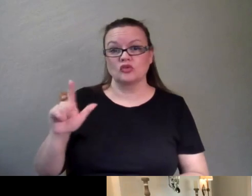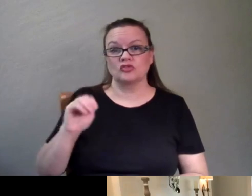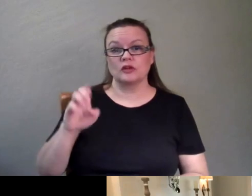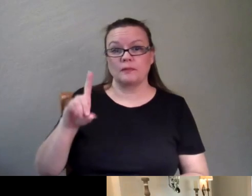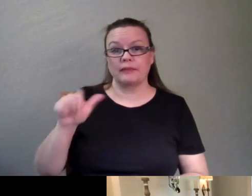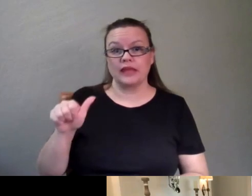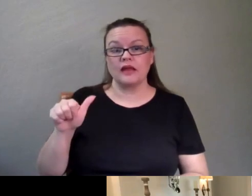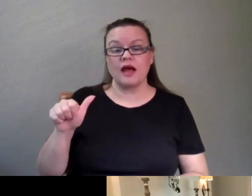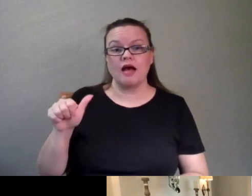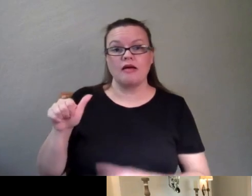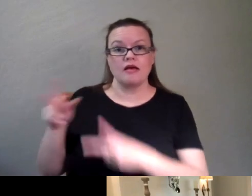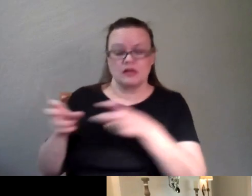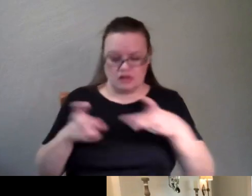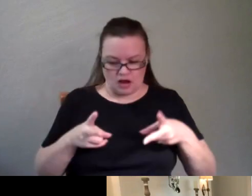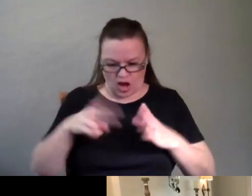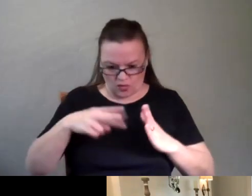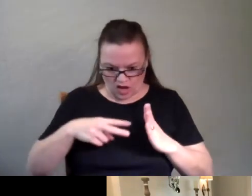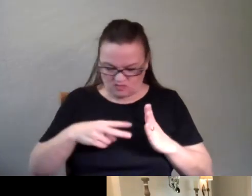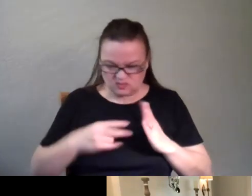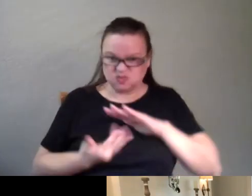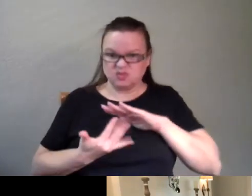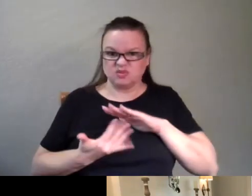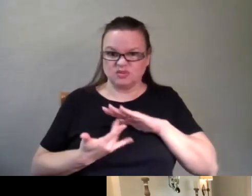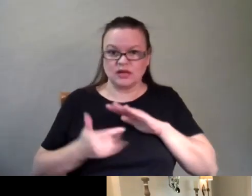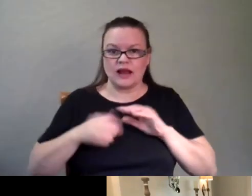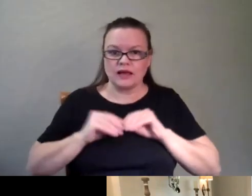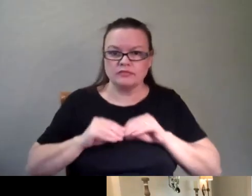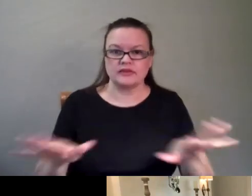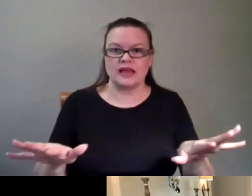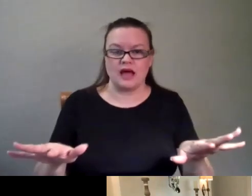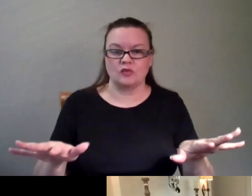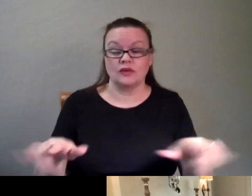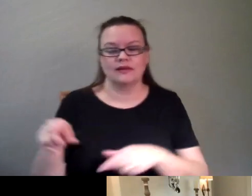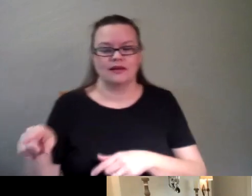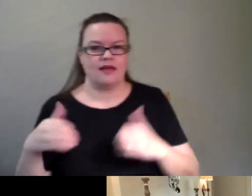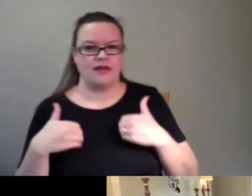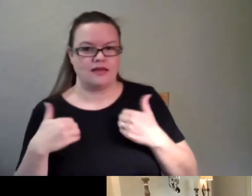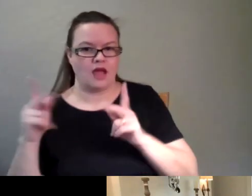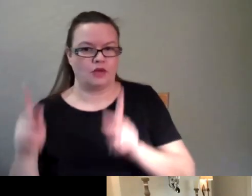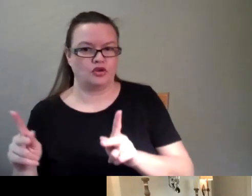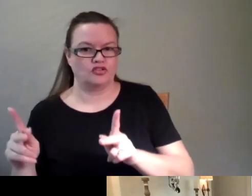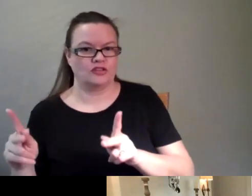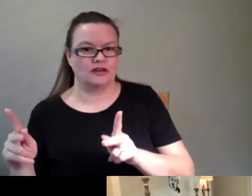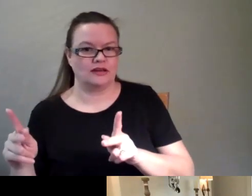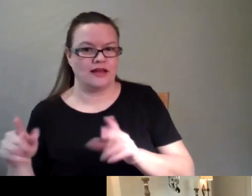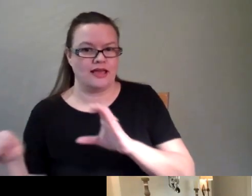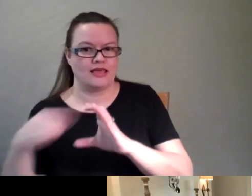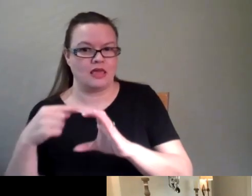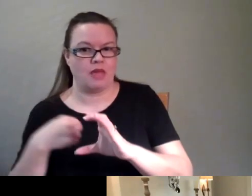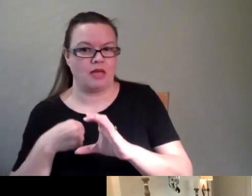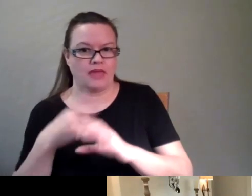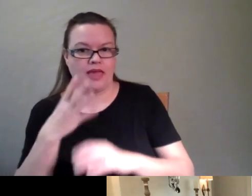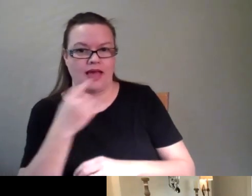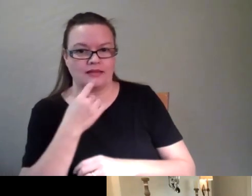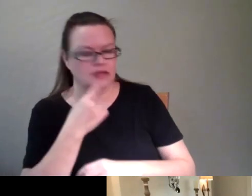really fired up. And people, you know, someone would email back to me, usually a younger staffer, and say, you know, that's not true, right? And it was like,